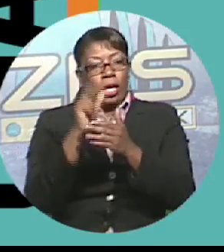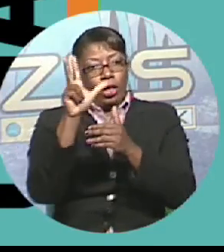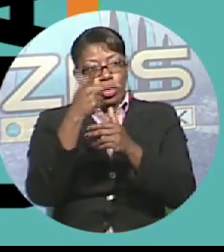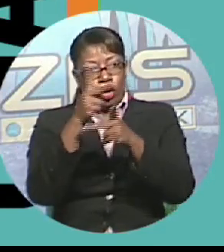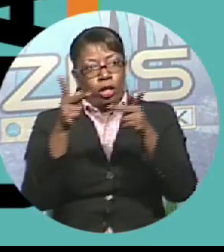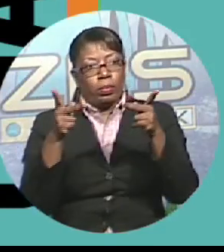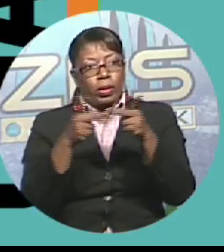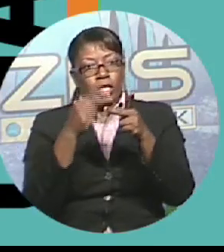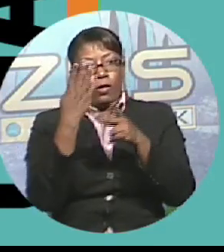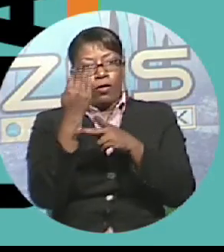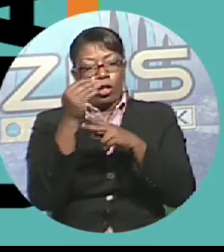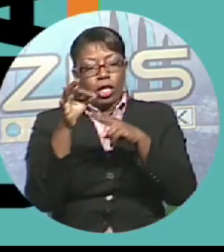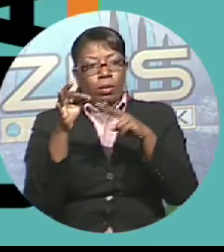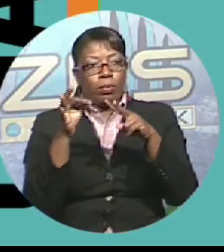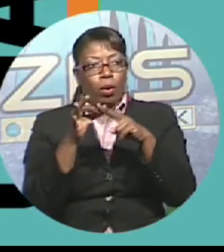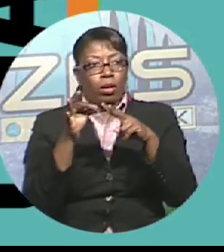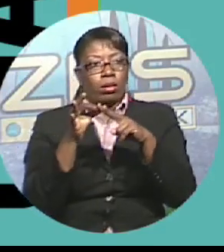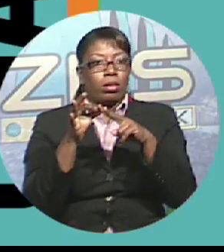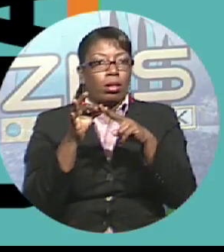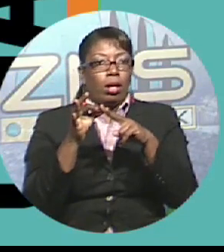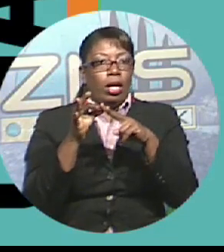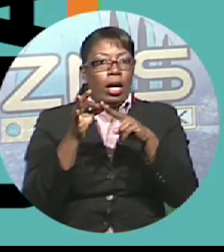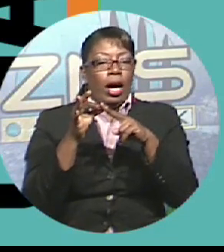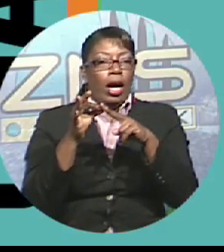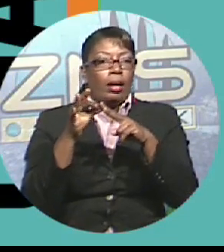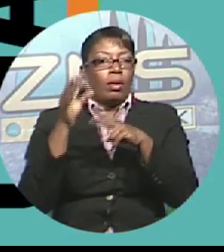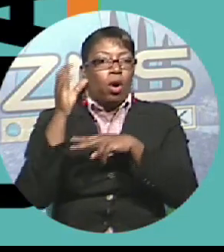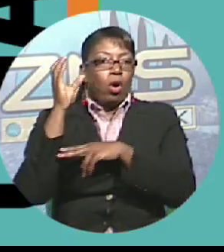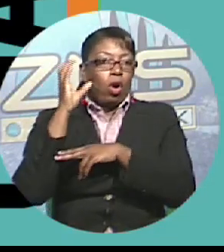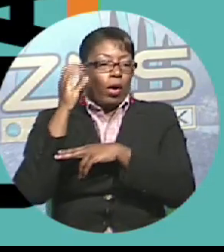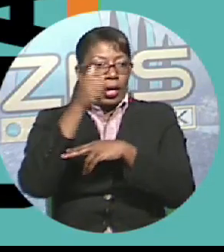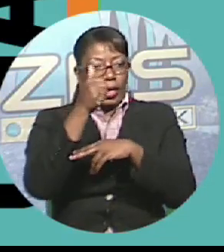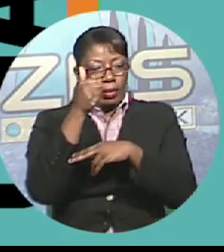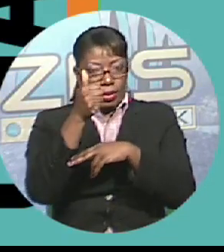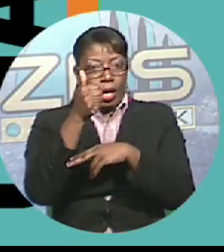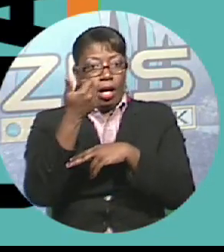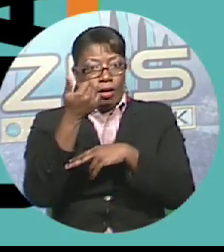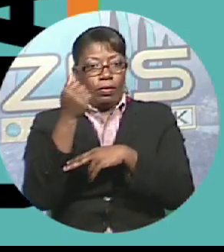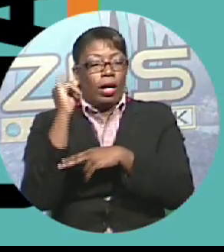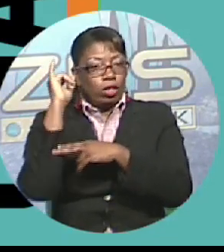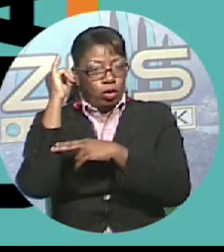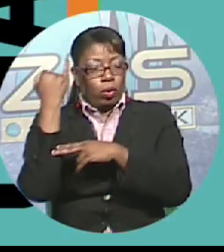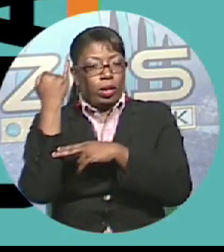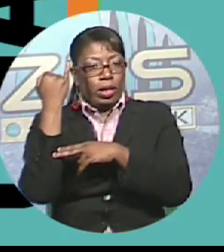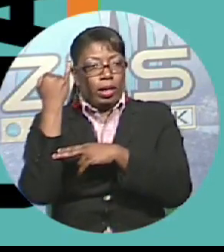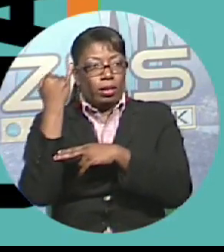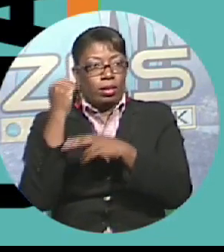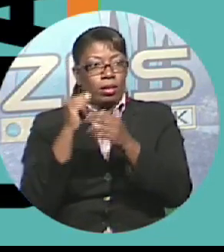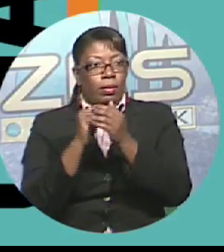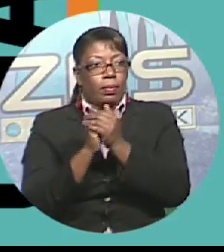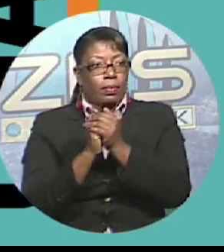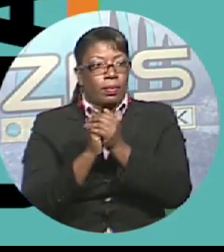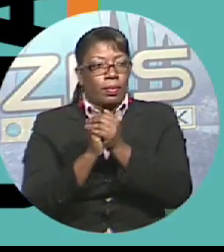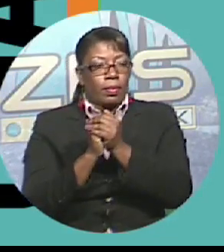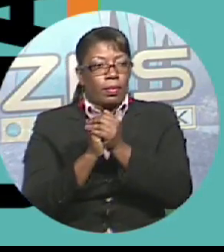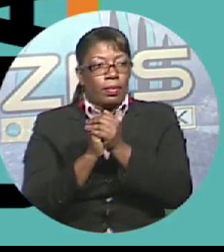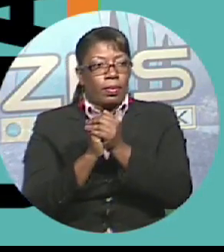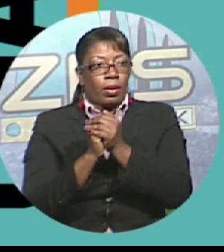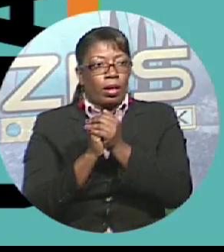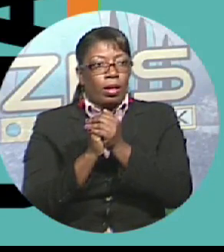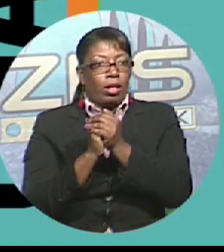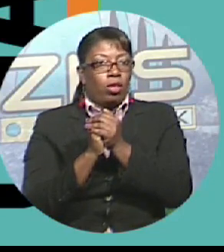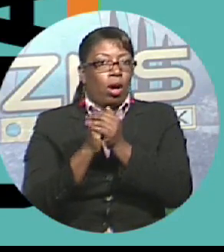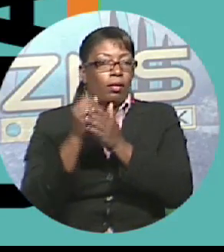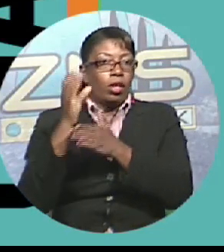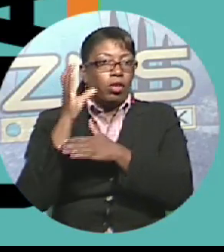with 14 points. Corey and myself, Team Platinum, in fourth with 12 points. Despite only taking part in 1 event so far, Chris